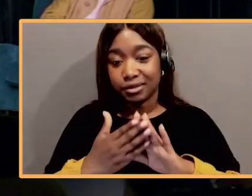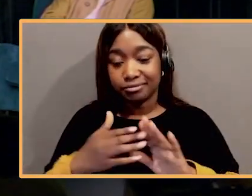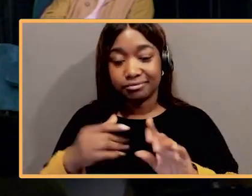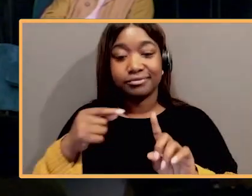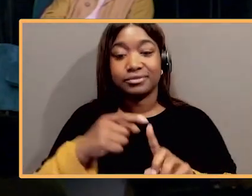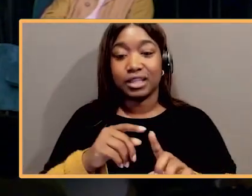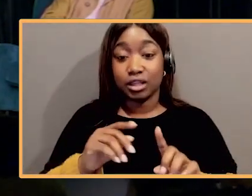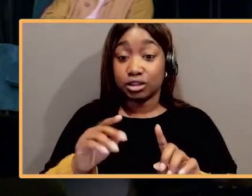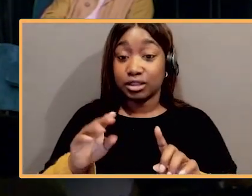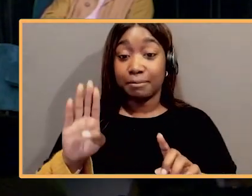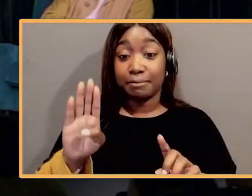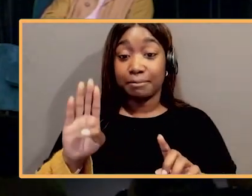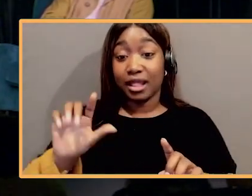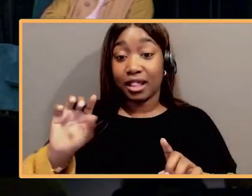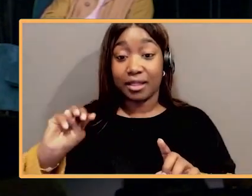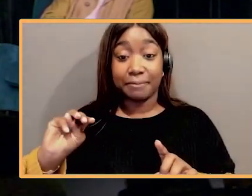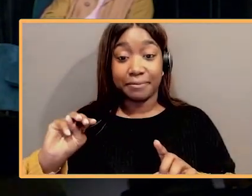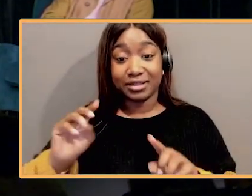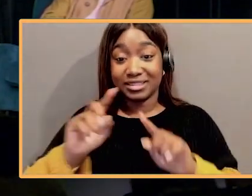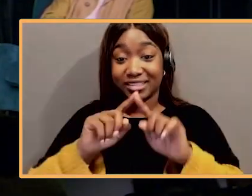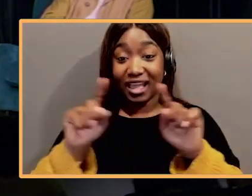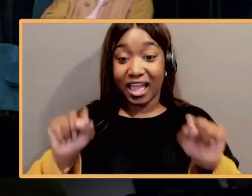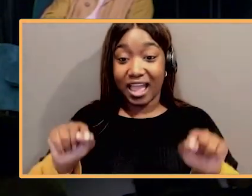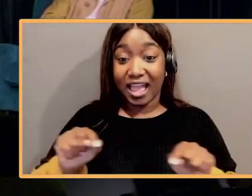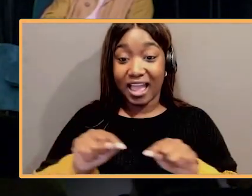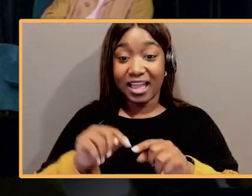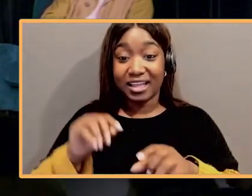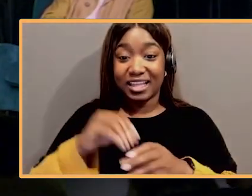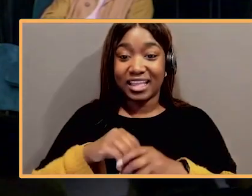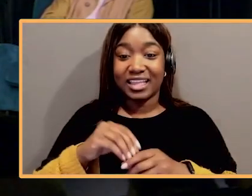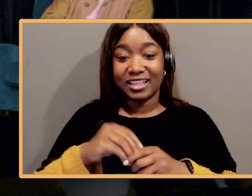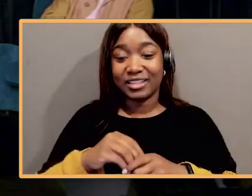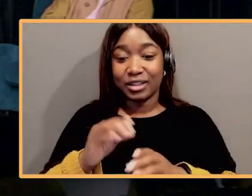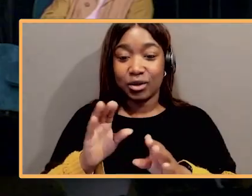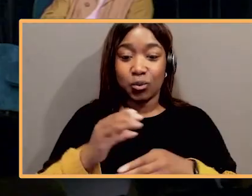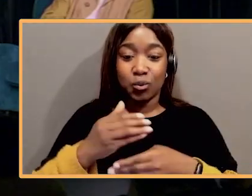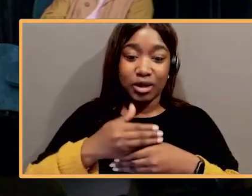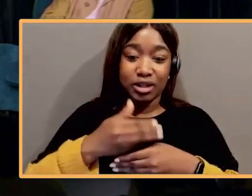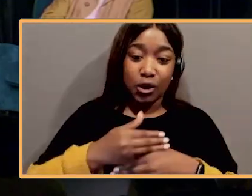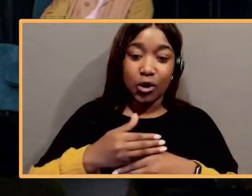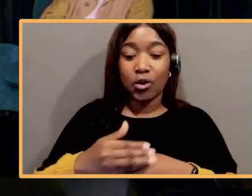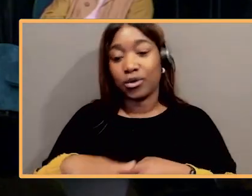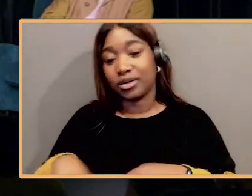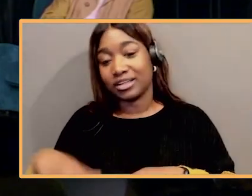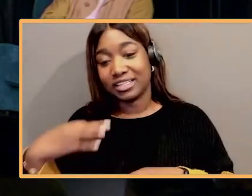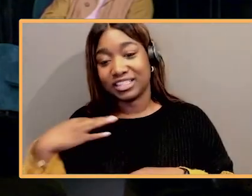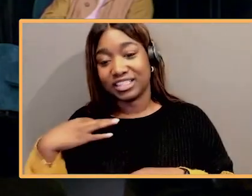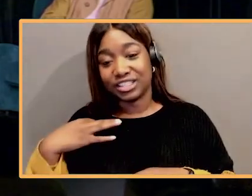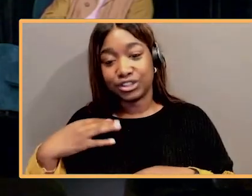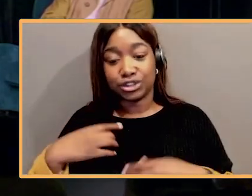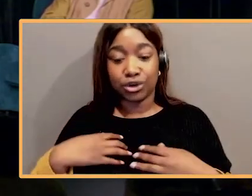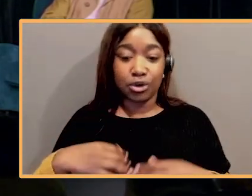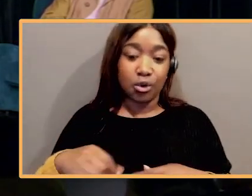your Black Lives Matter sign up in your window or your T-shirt or on your lawn, right? I was